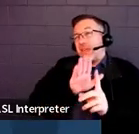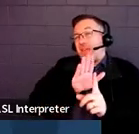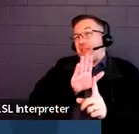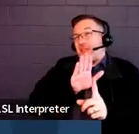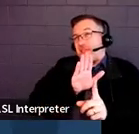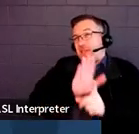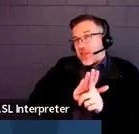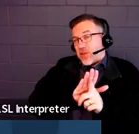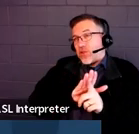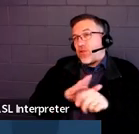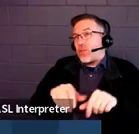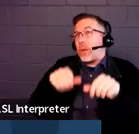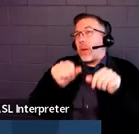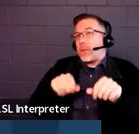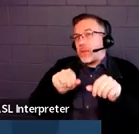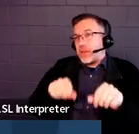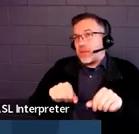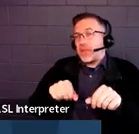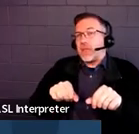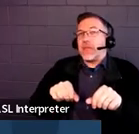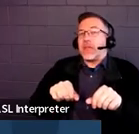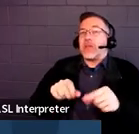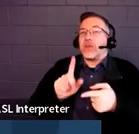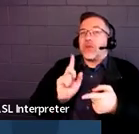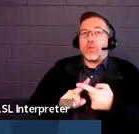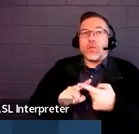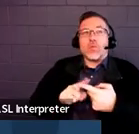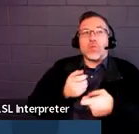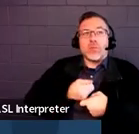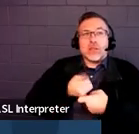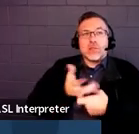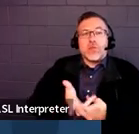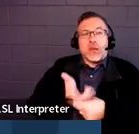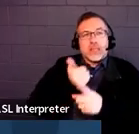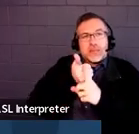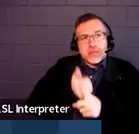themselves and develop their skills,